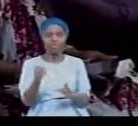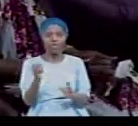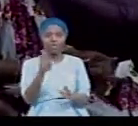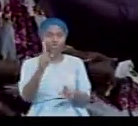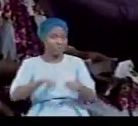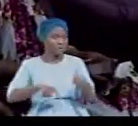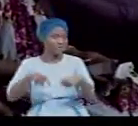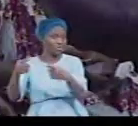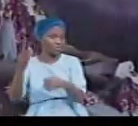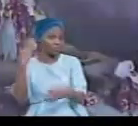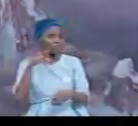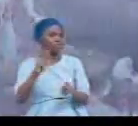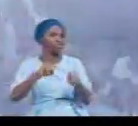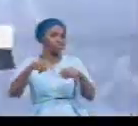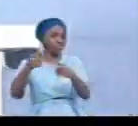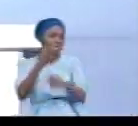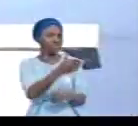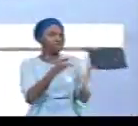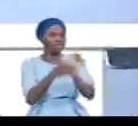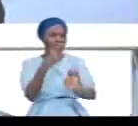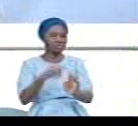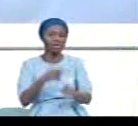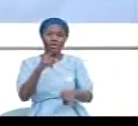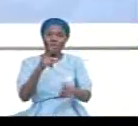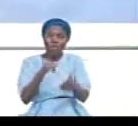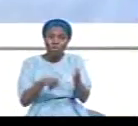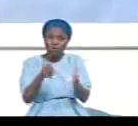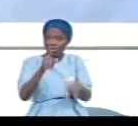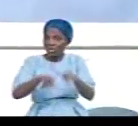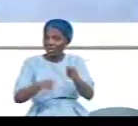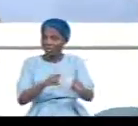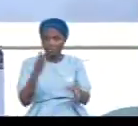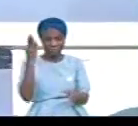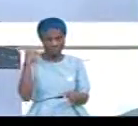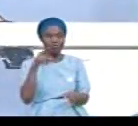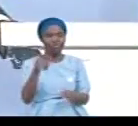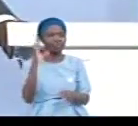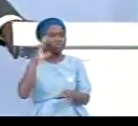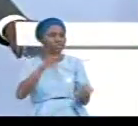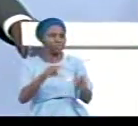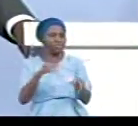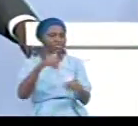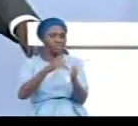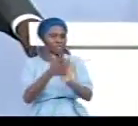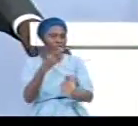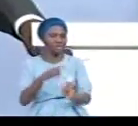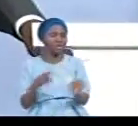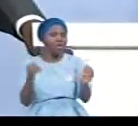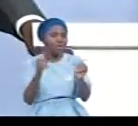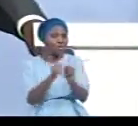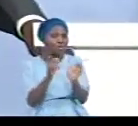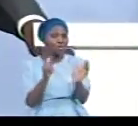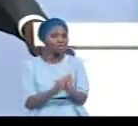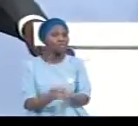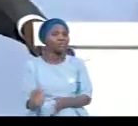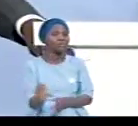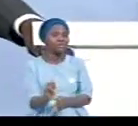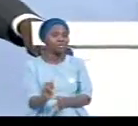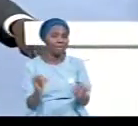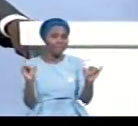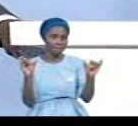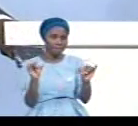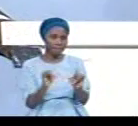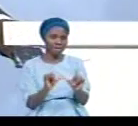there. What you could not do before, you will do with that same